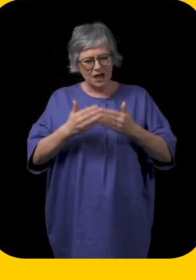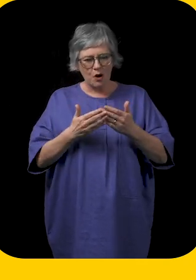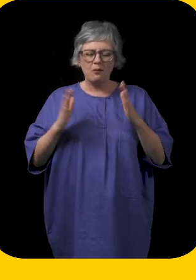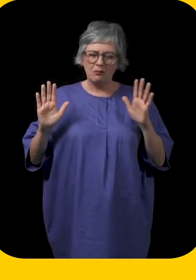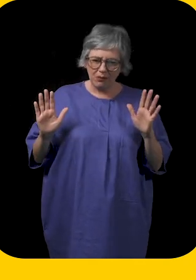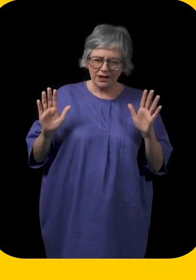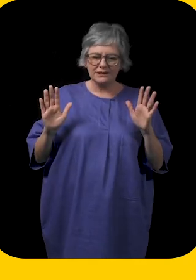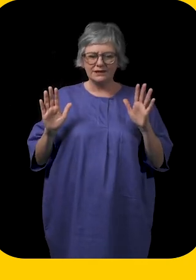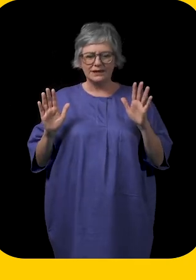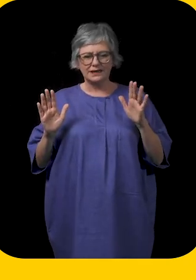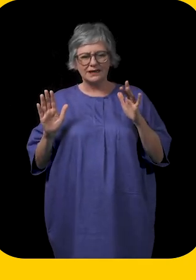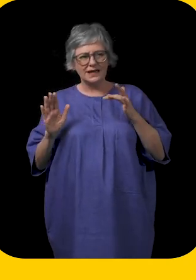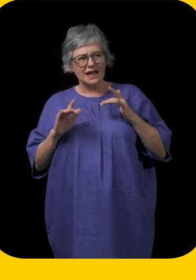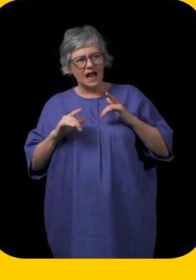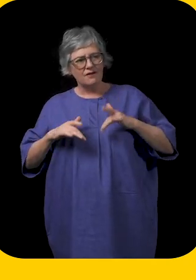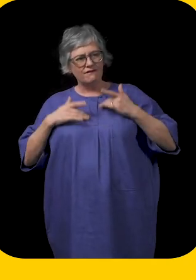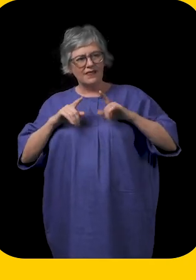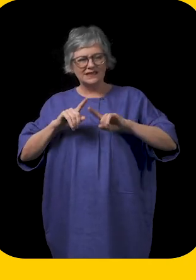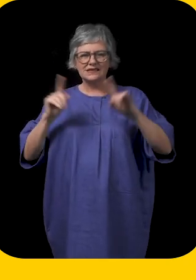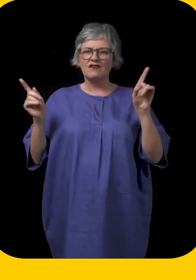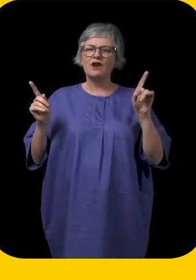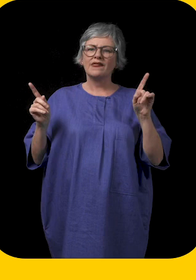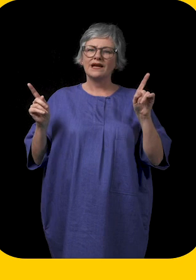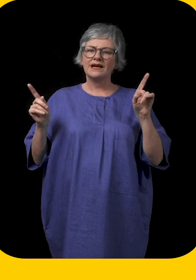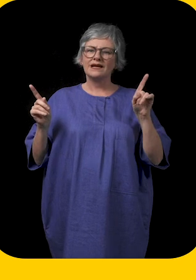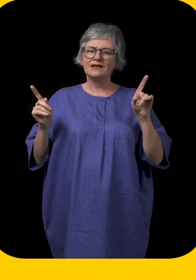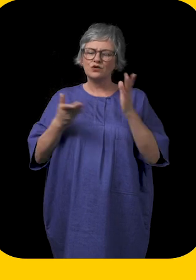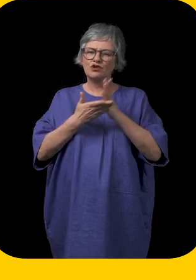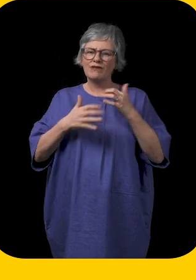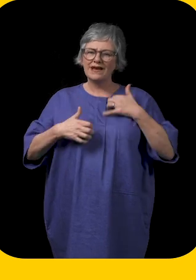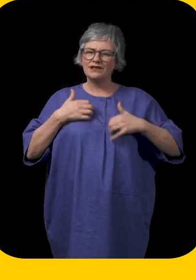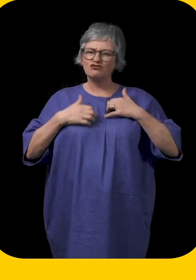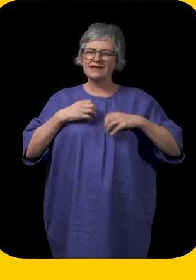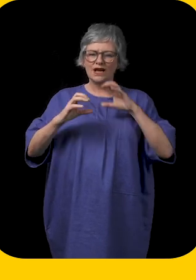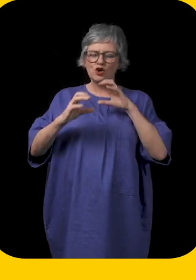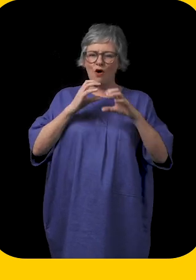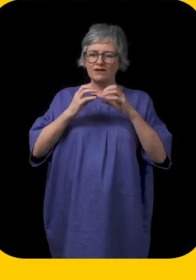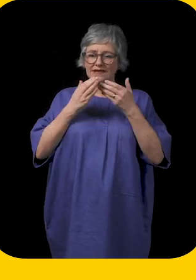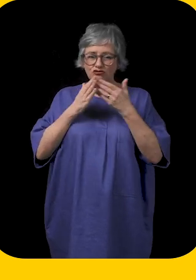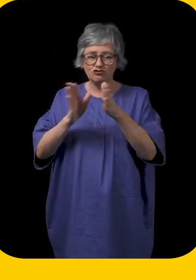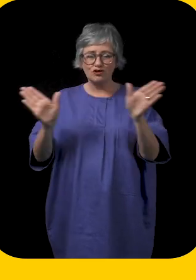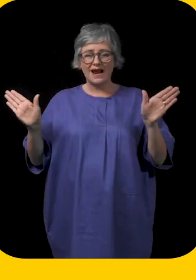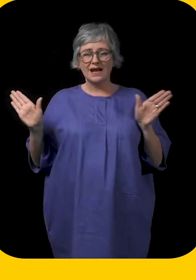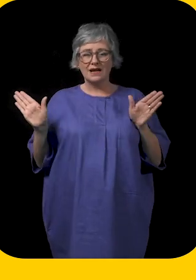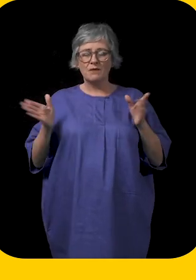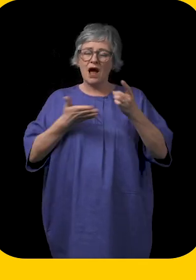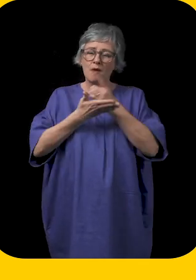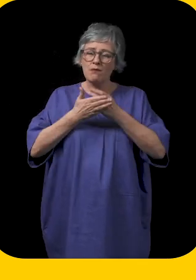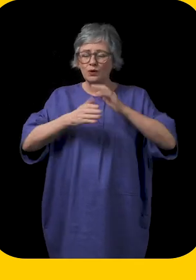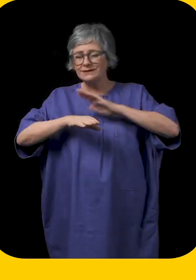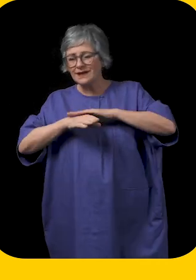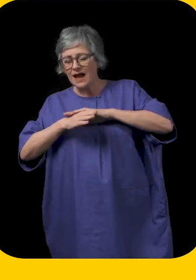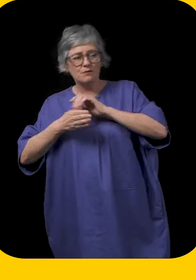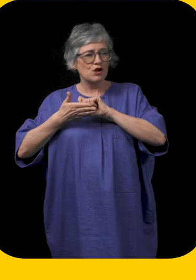but also you're like, gosh, but I'm writing differently, or I'm feeling differently, or whatever. So I think it's a really interesting conversation as writers in